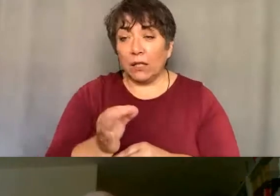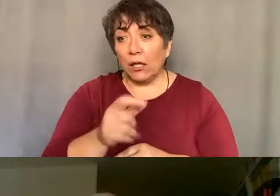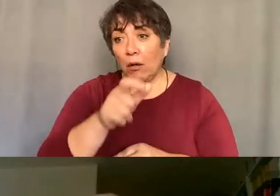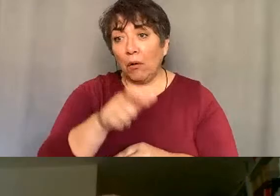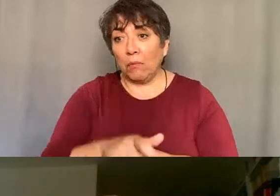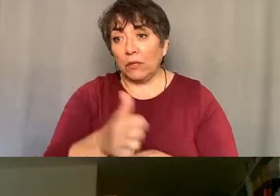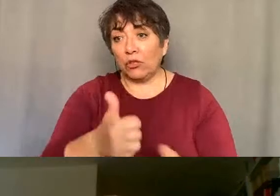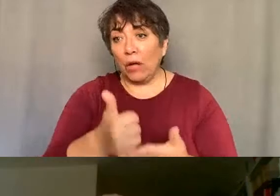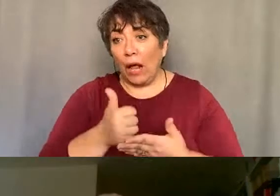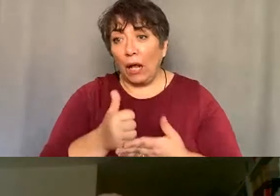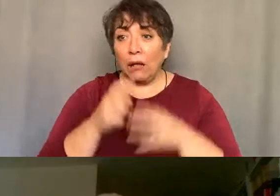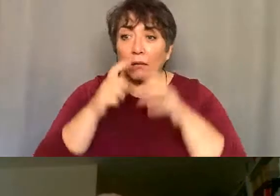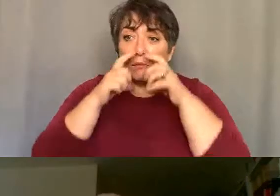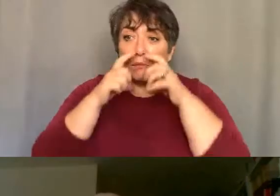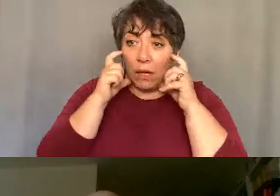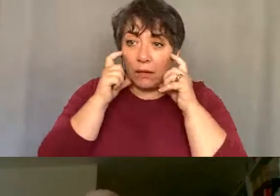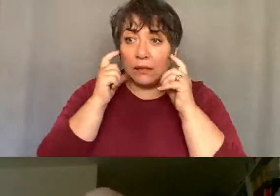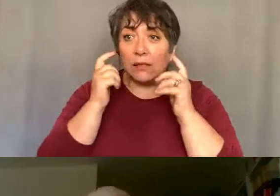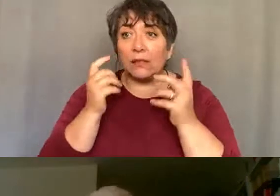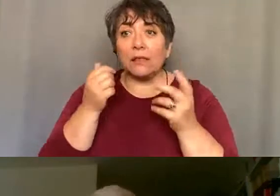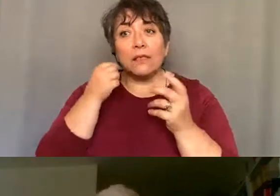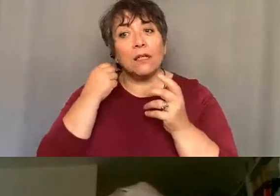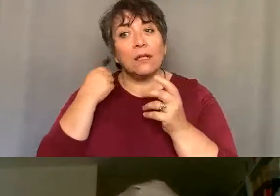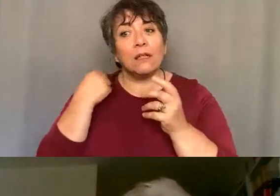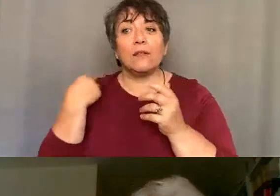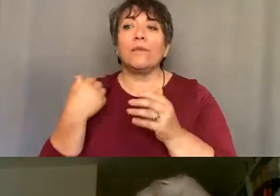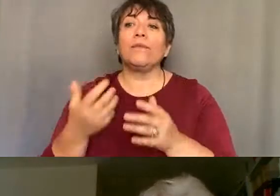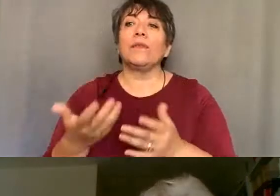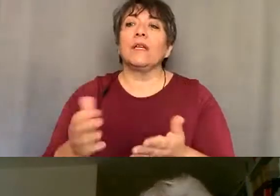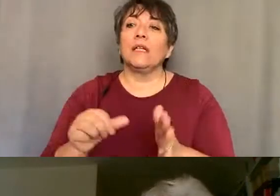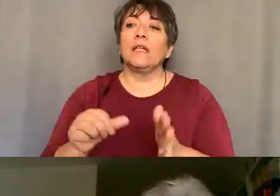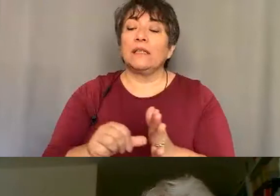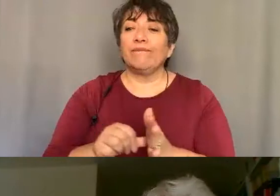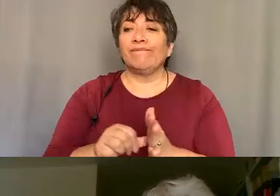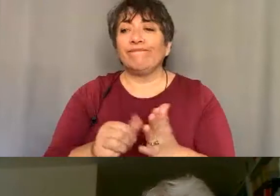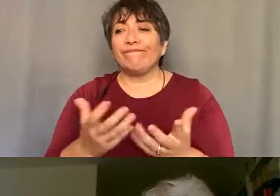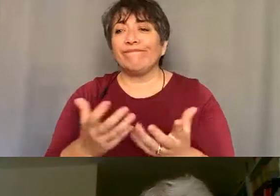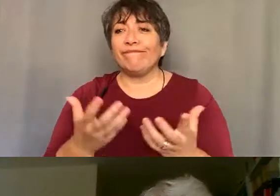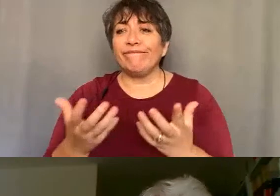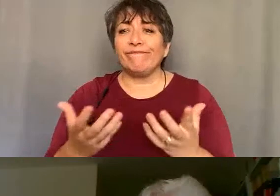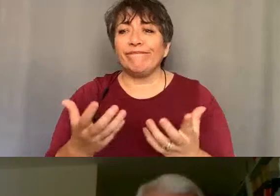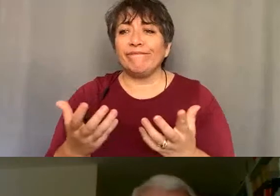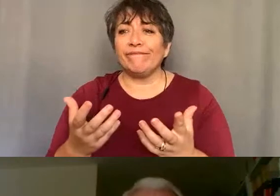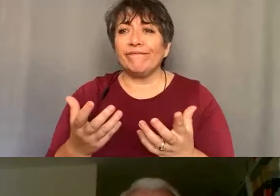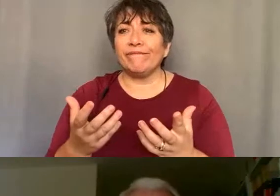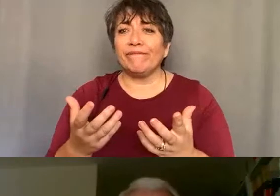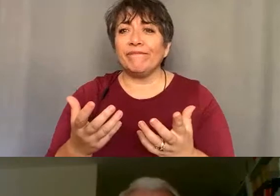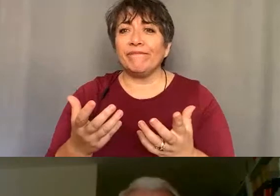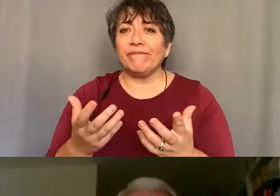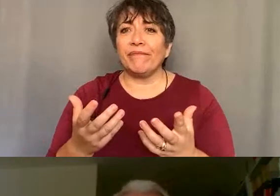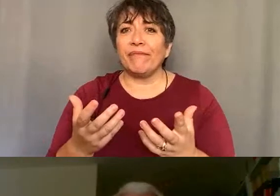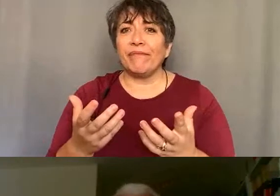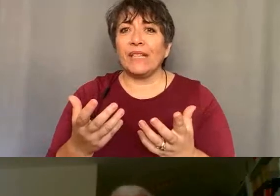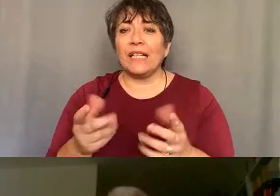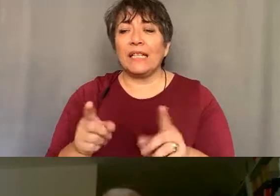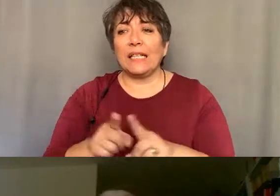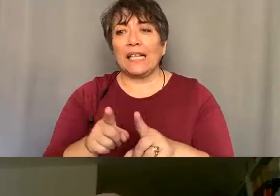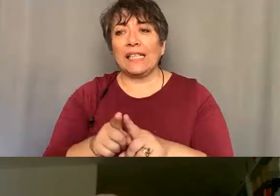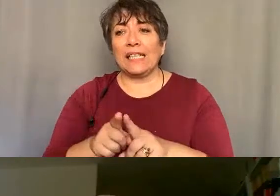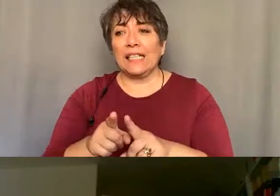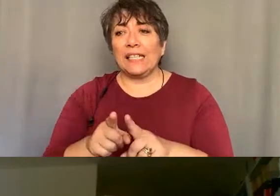this, you know, a little bit concerned about this joined up care structure, but if that's